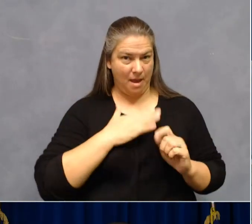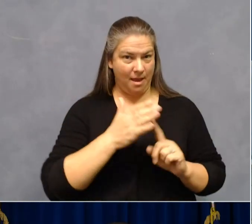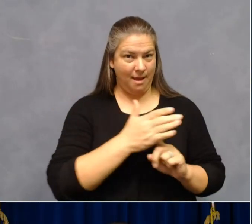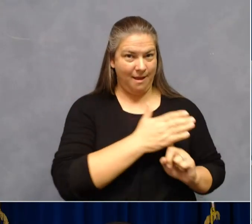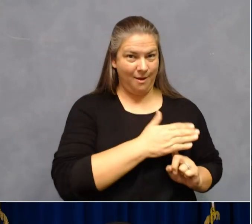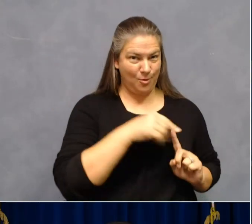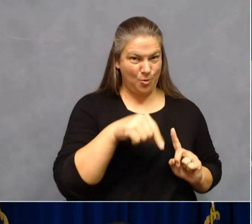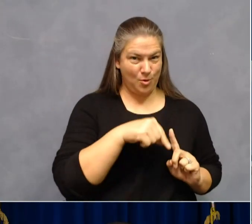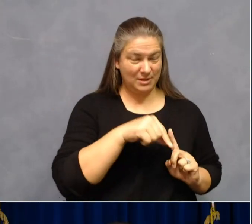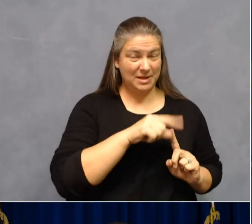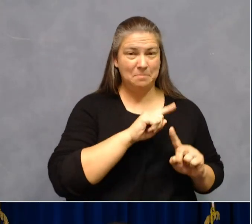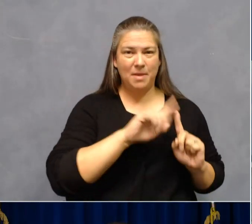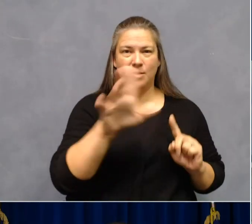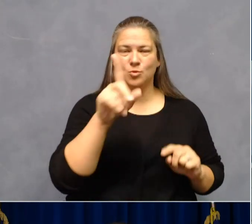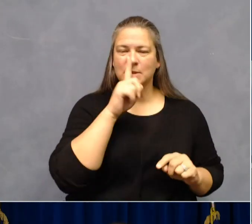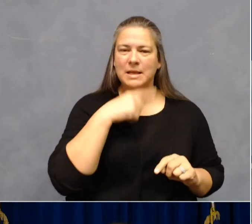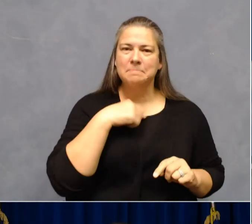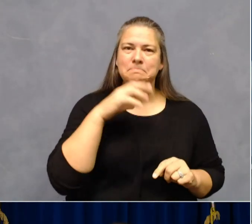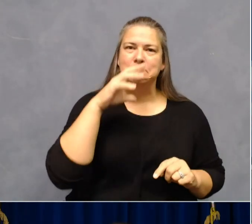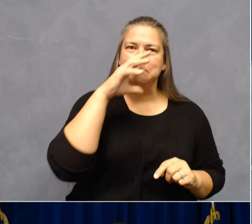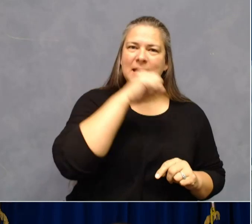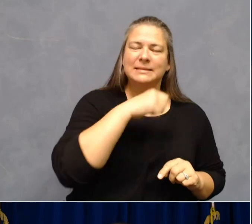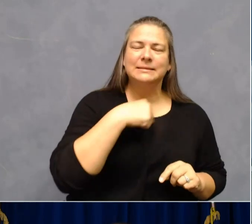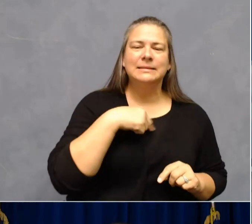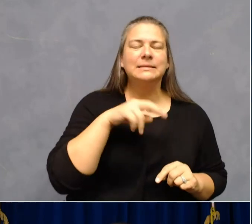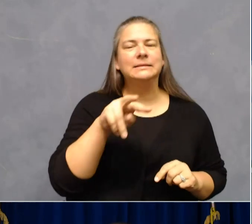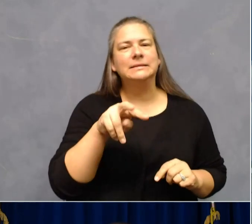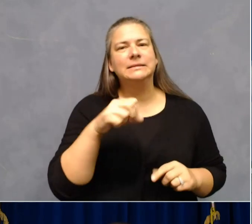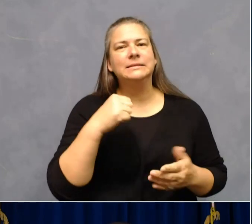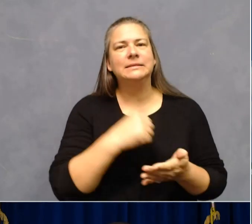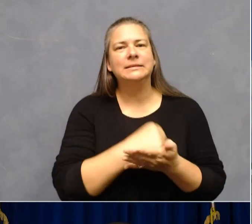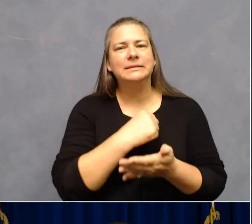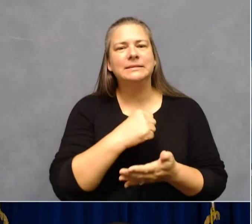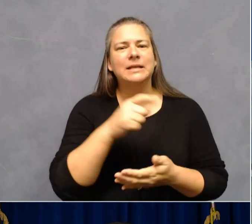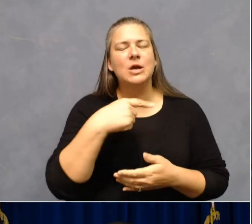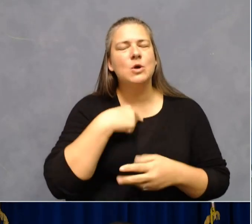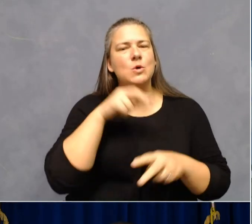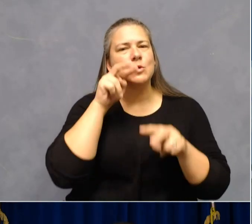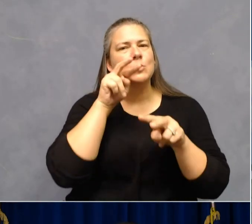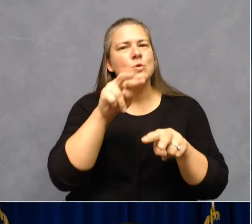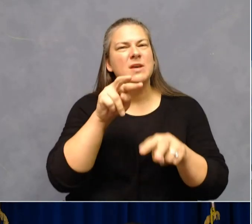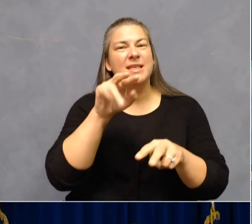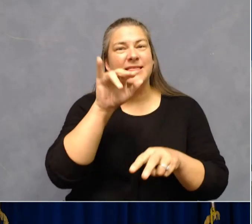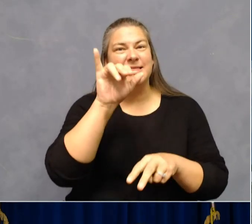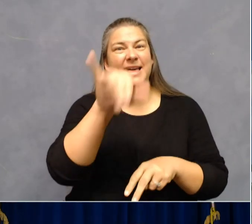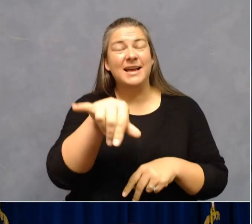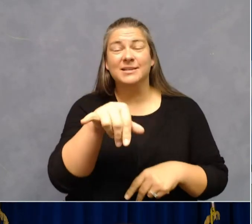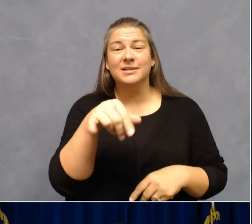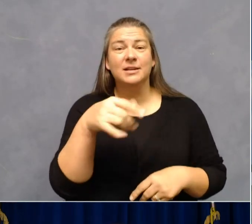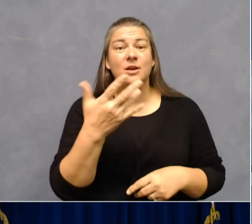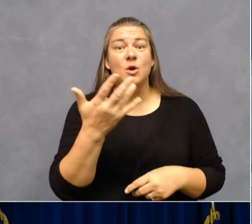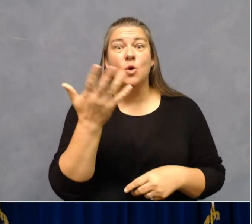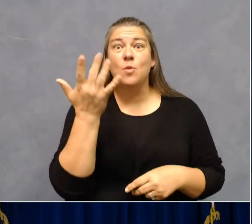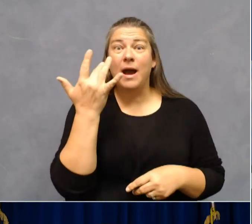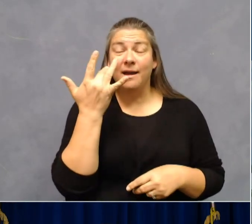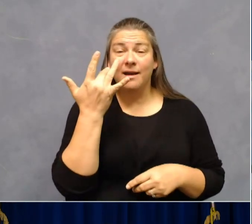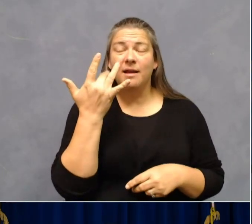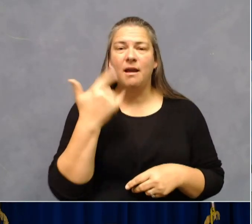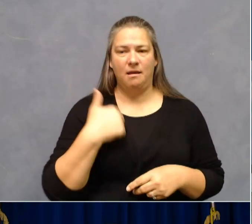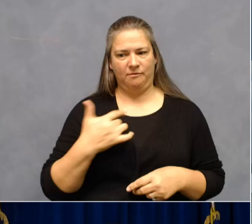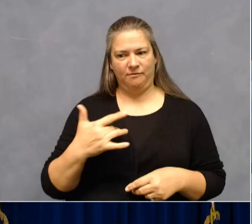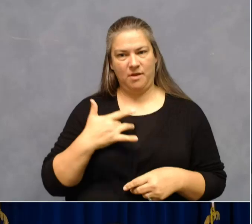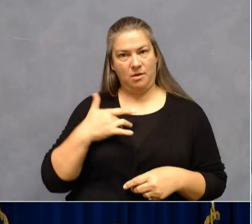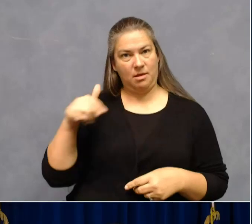looking forward to because I believe that this is the future direction of the Commonwealth, of jobs, of